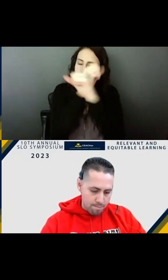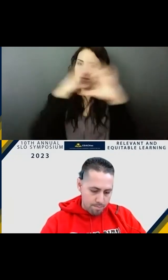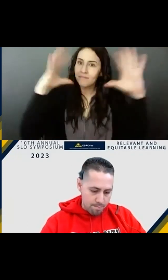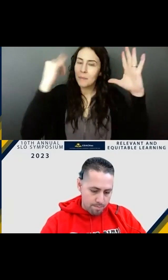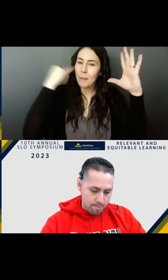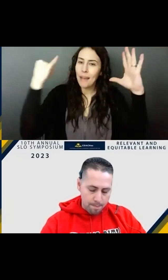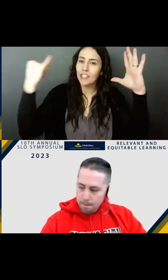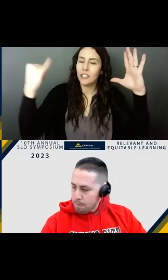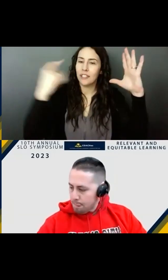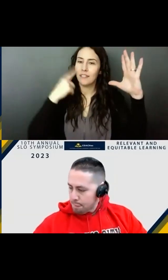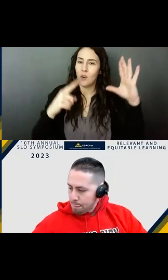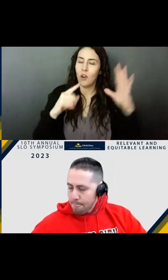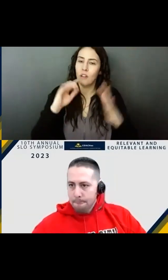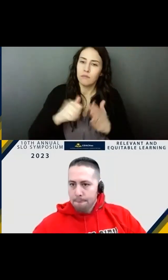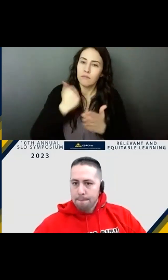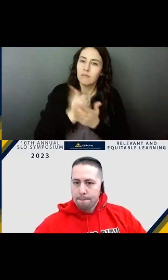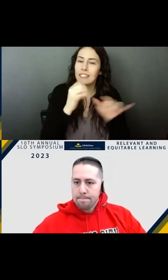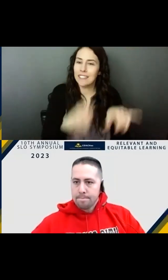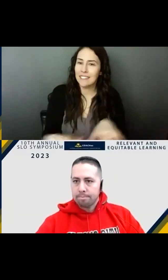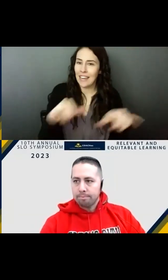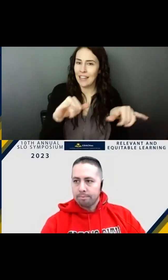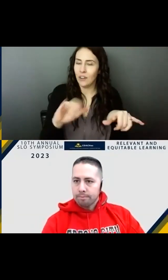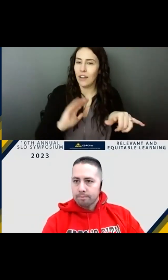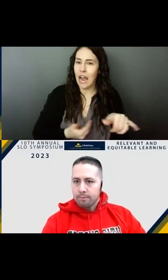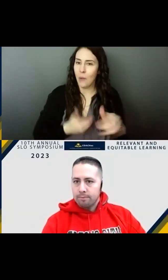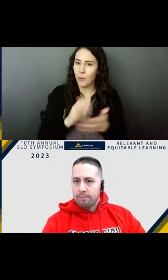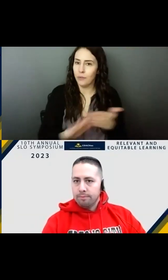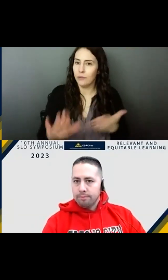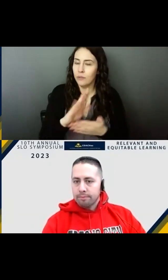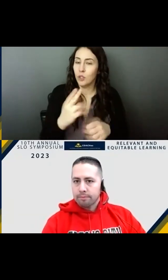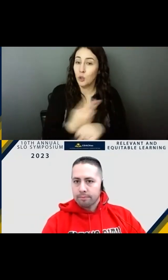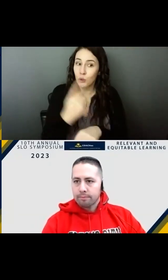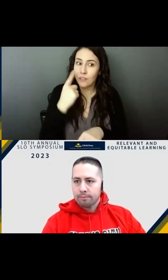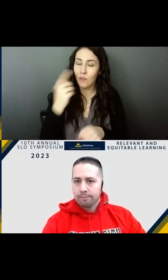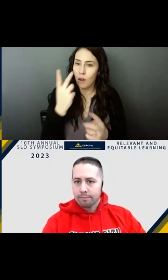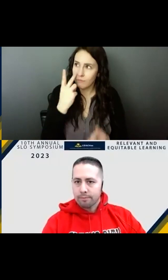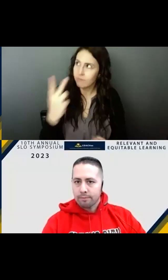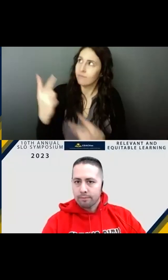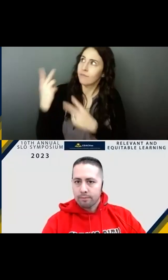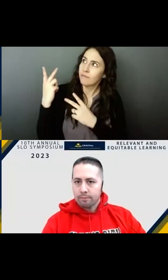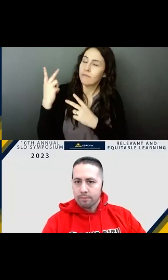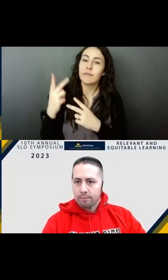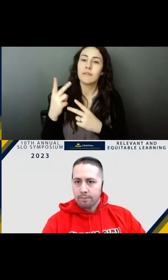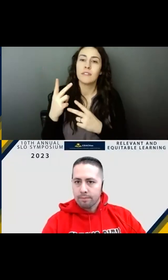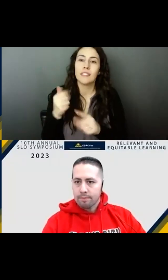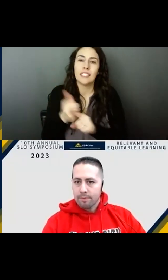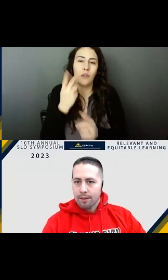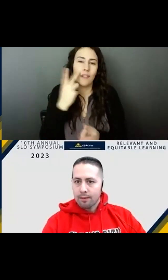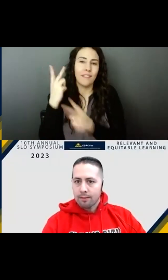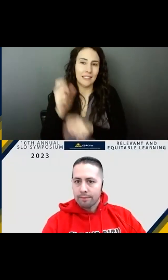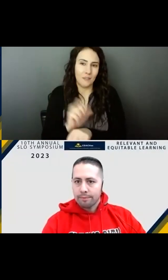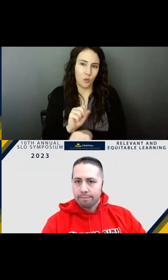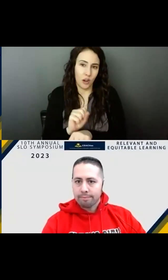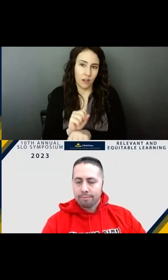that our institutions use to do that self-reflective work. And I'm glad that the other panelists have all been talking